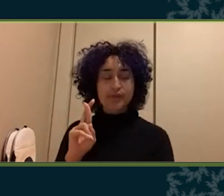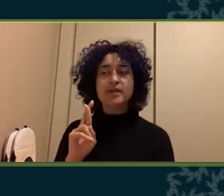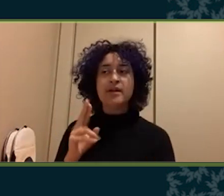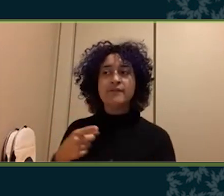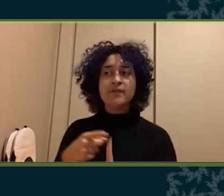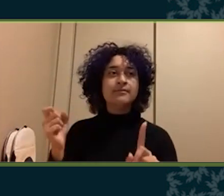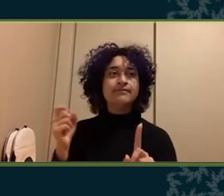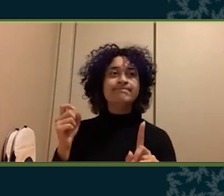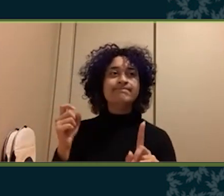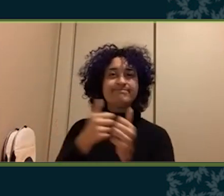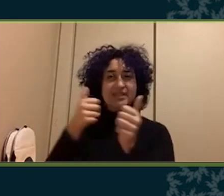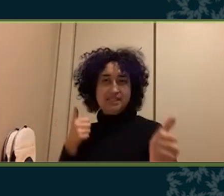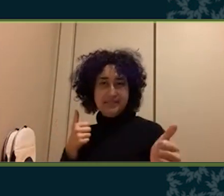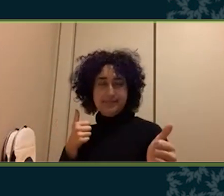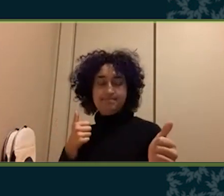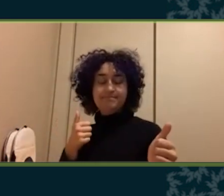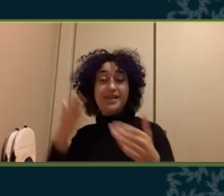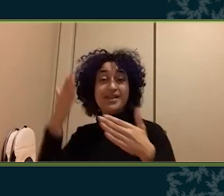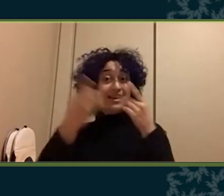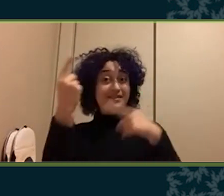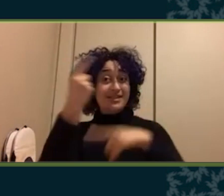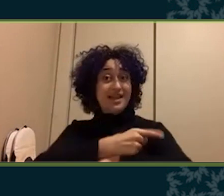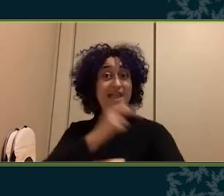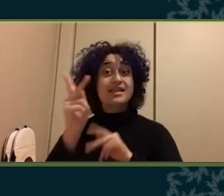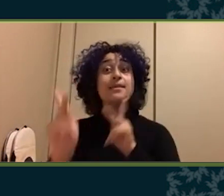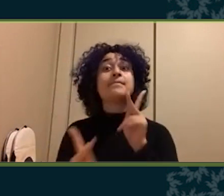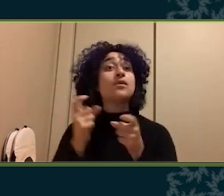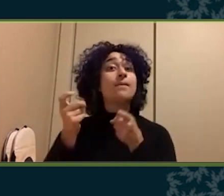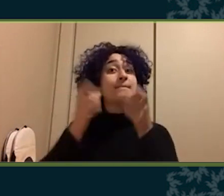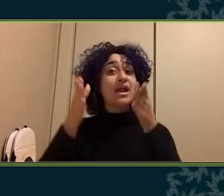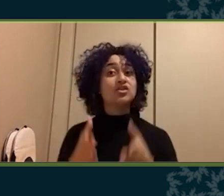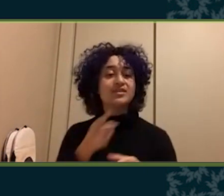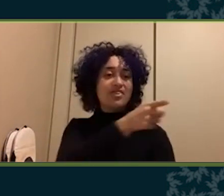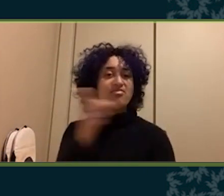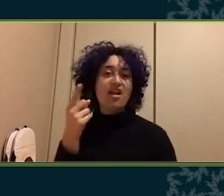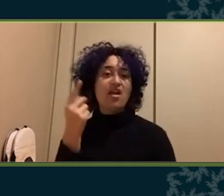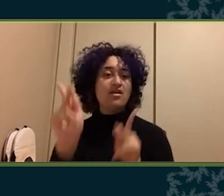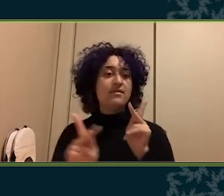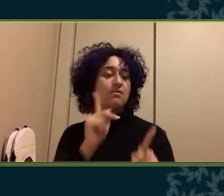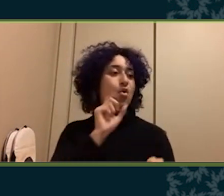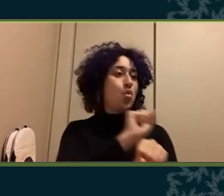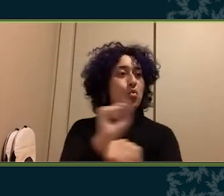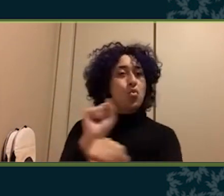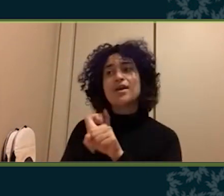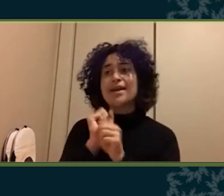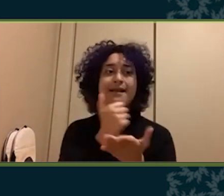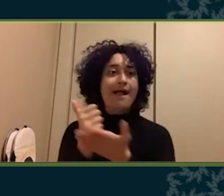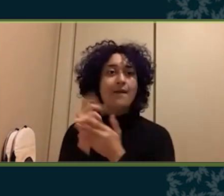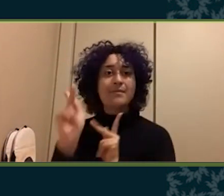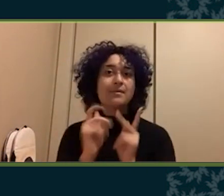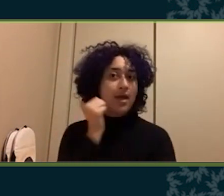distance. At the end of the day, the people managers are the ones that are working with people and seeing people on a day-to-day basis.